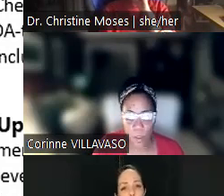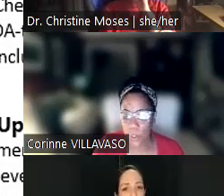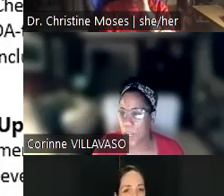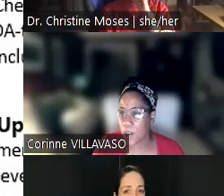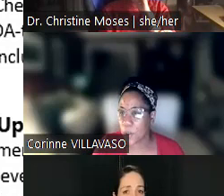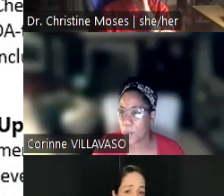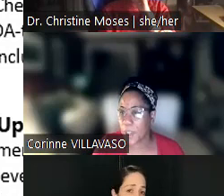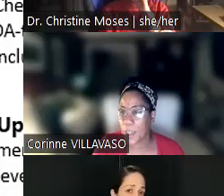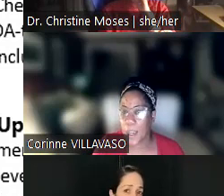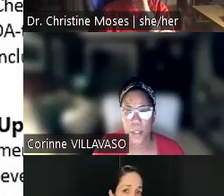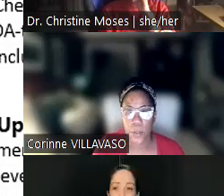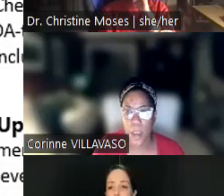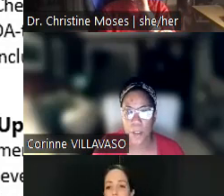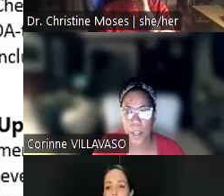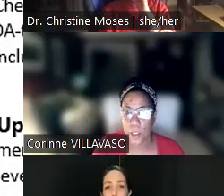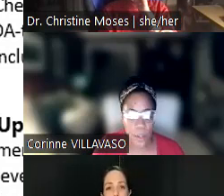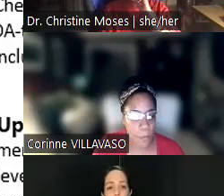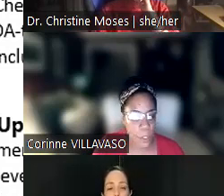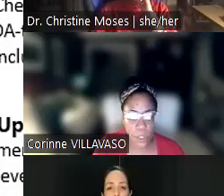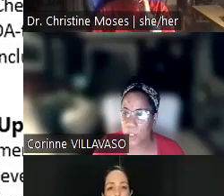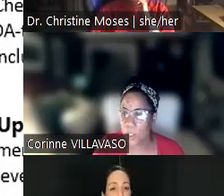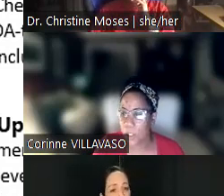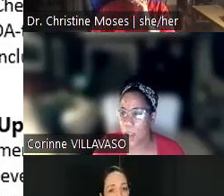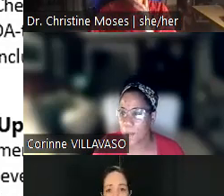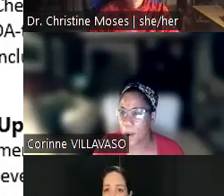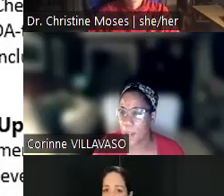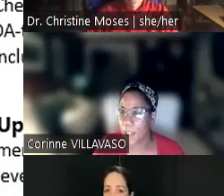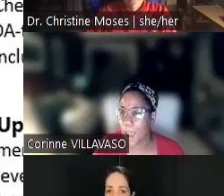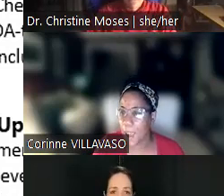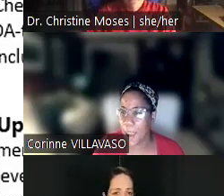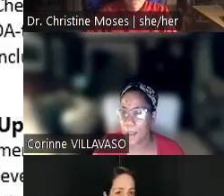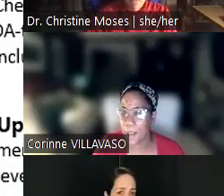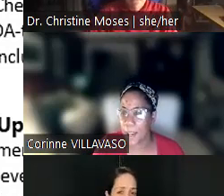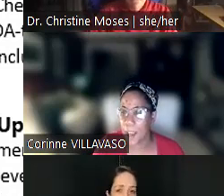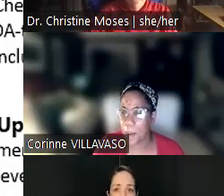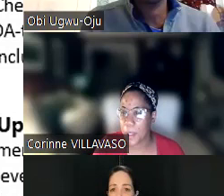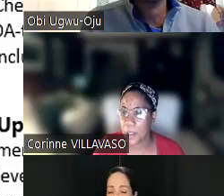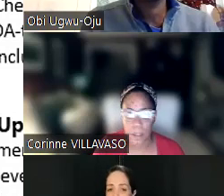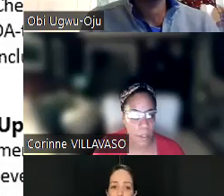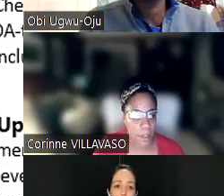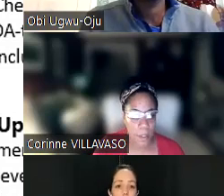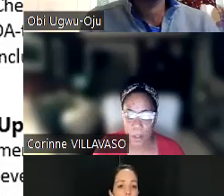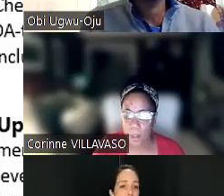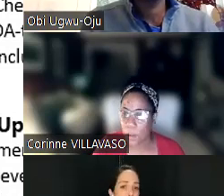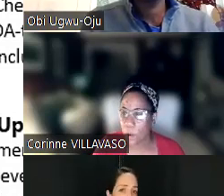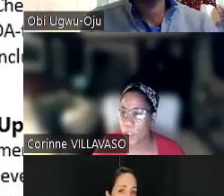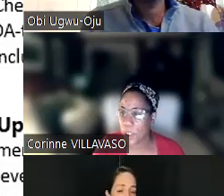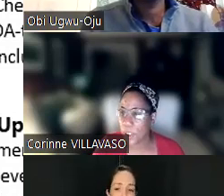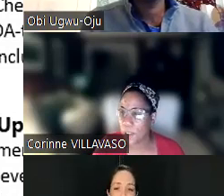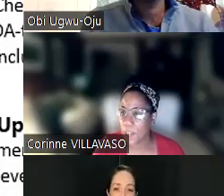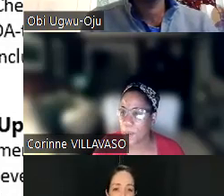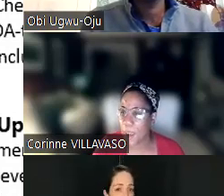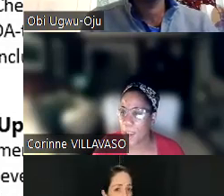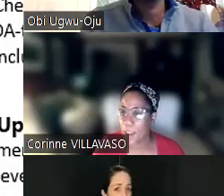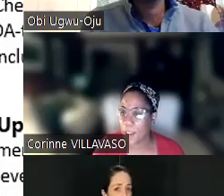Thank you, Co-Chair Obi. Do we have any other commissioners that would like to add? Any comments,